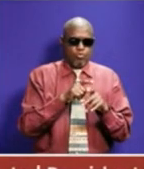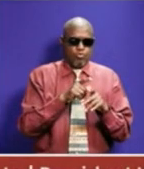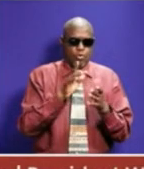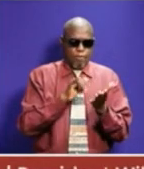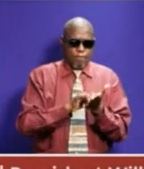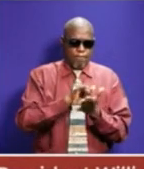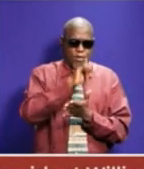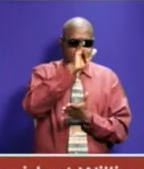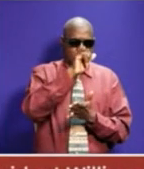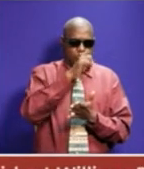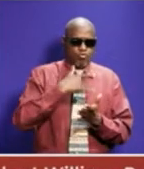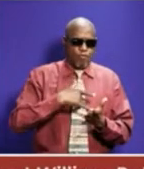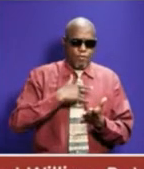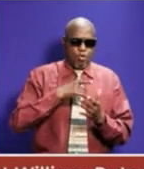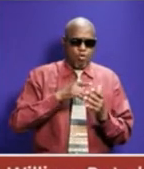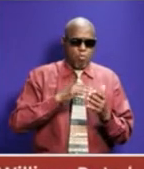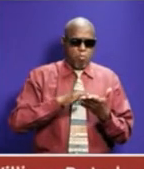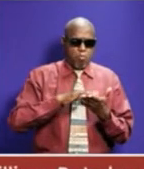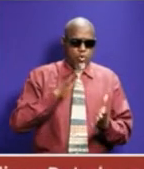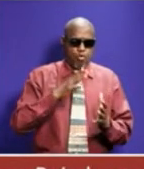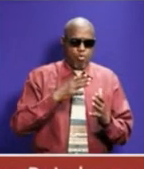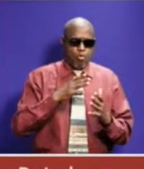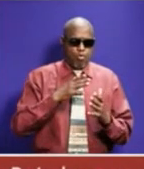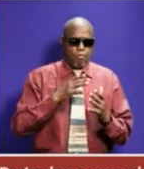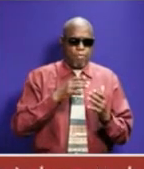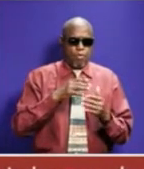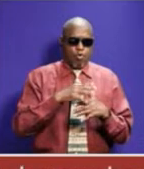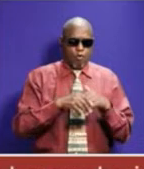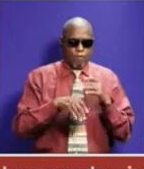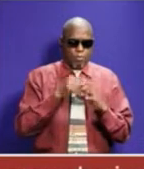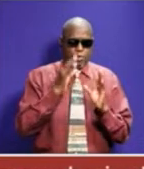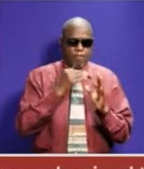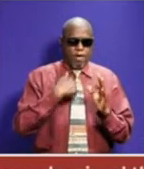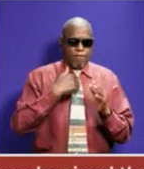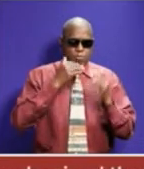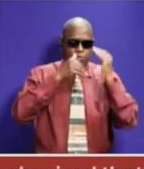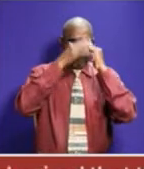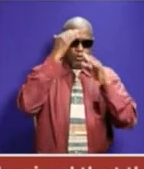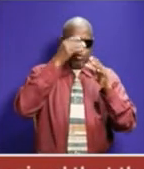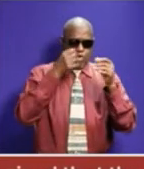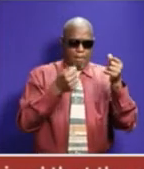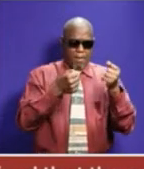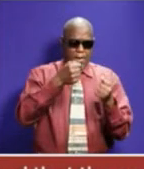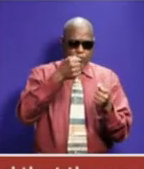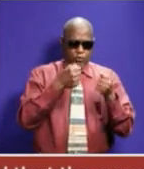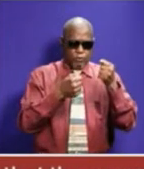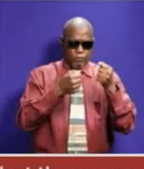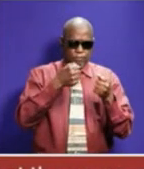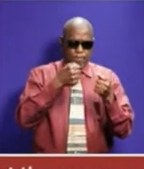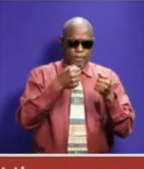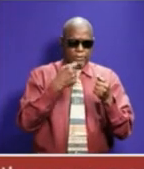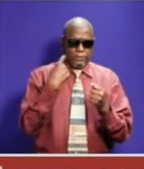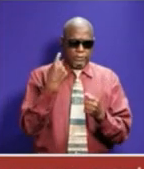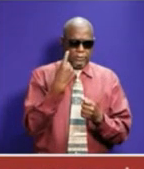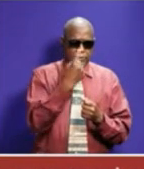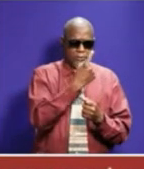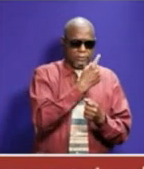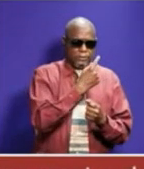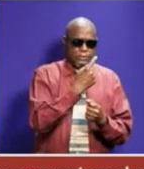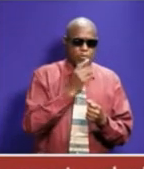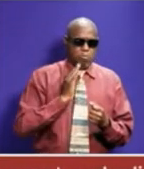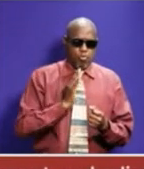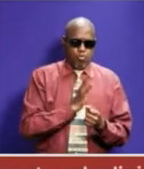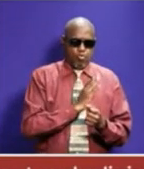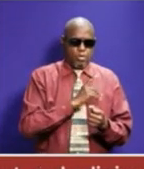you'd feel more comfortable if you have a professional pilot. It's the same way, every board should ensure that their